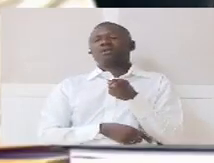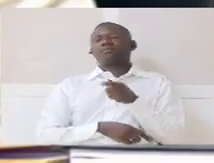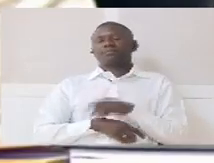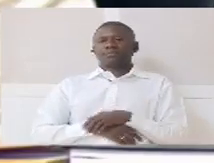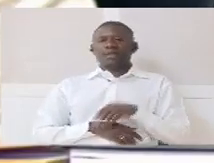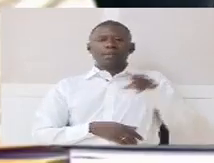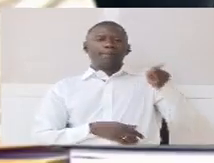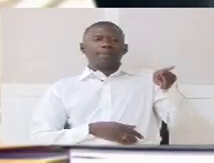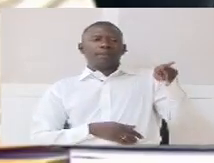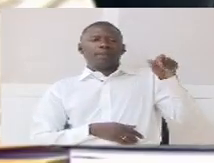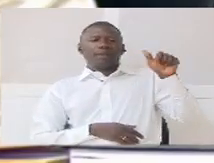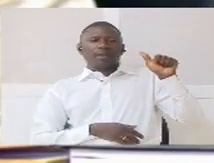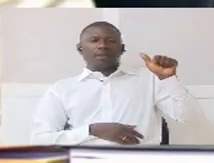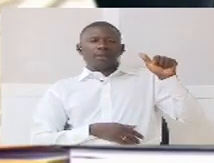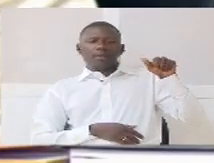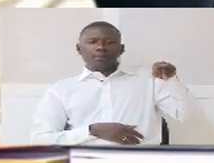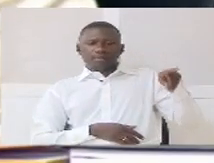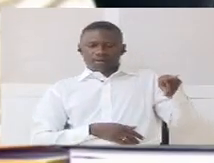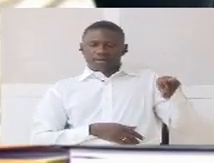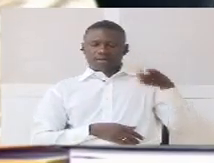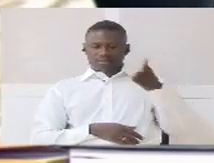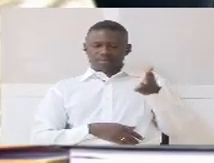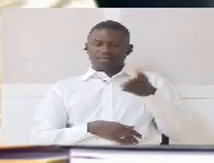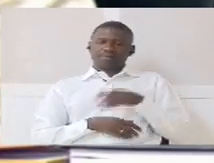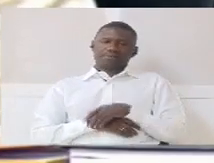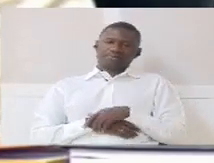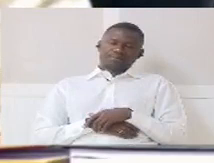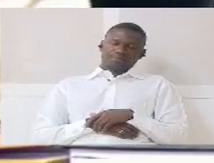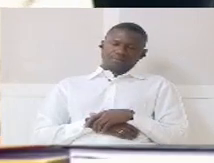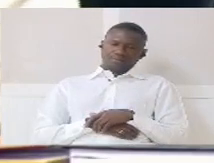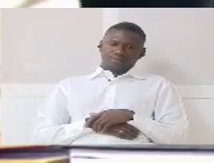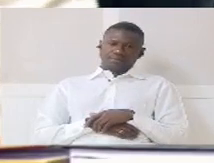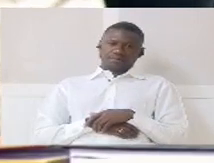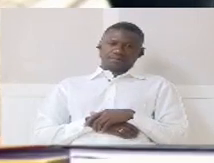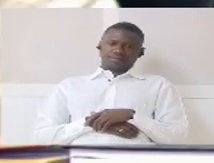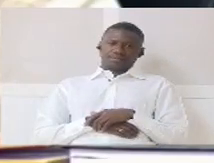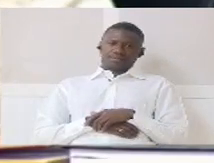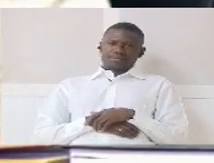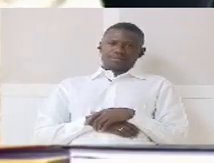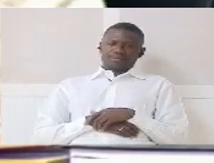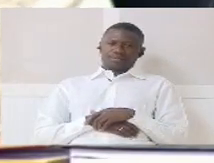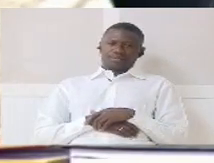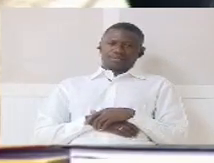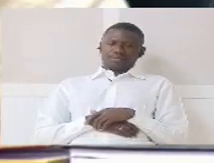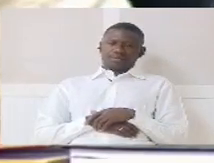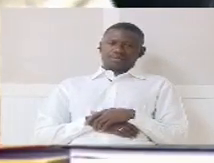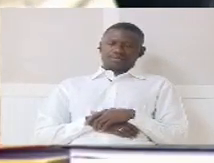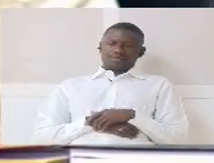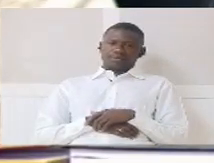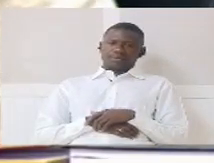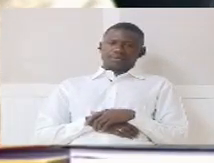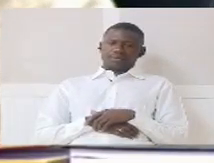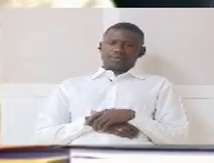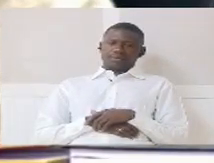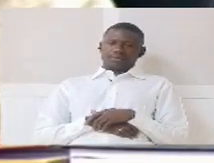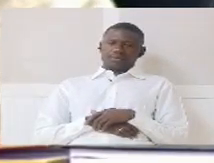walem ning ijato dulal kafunu walem ning kuranti ko ibe ning ikaw mono memim pap waleka wosabu. Ago luka